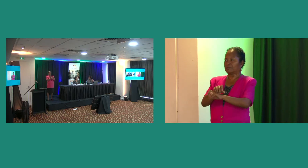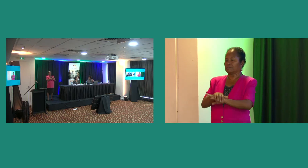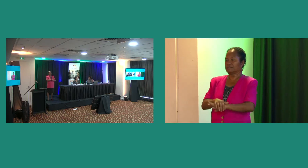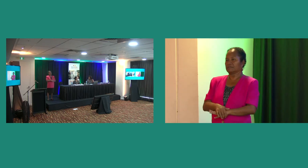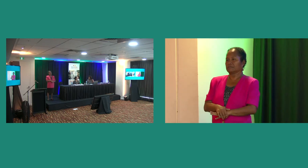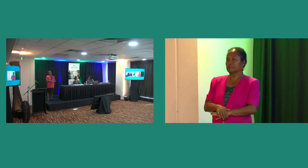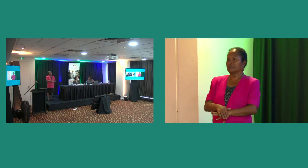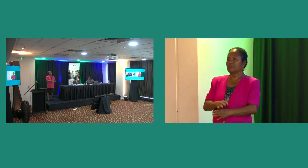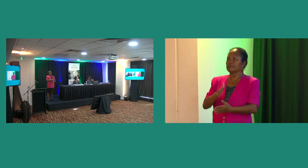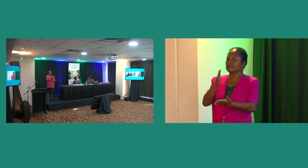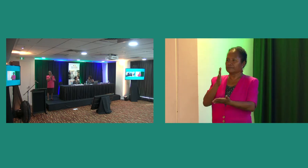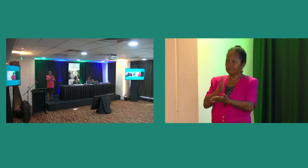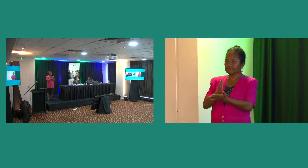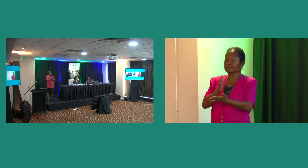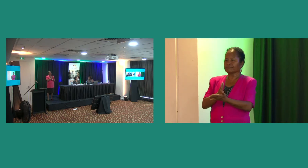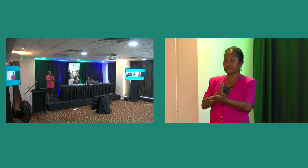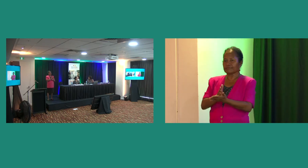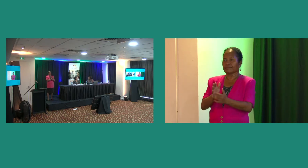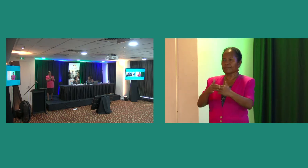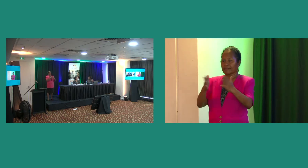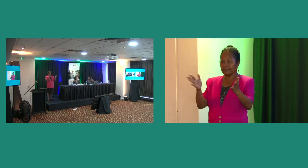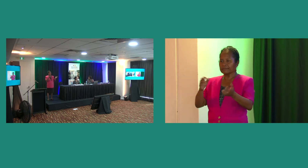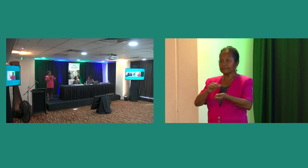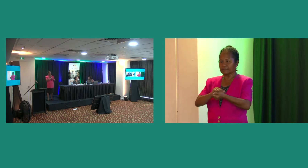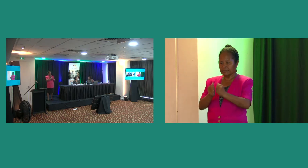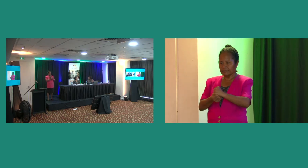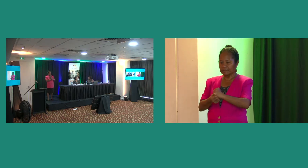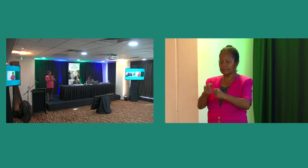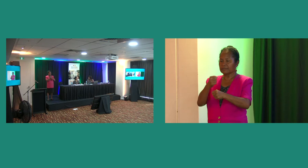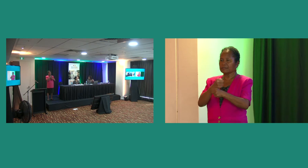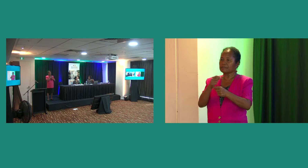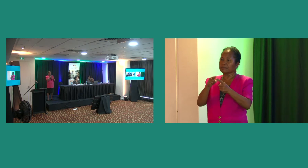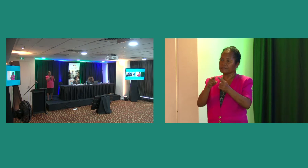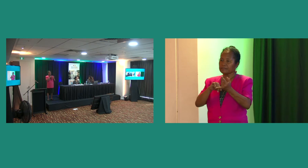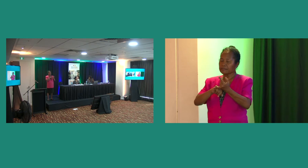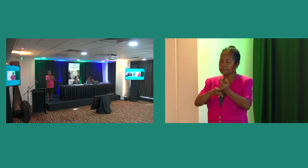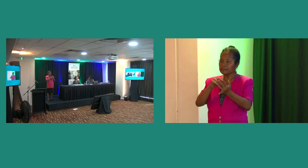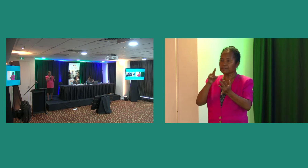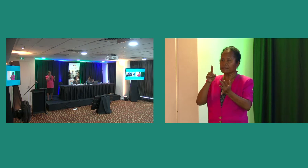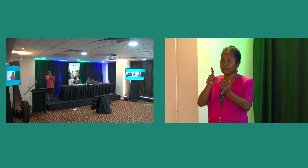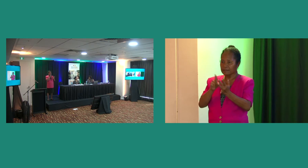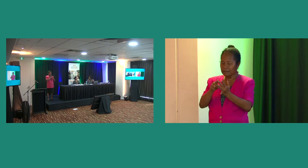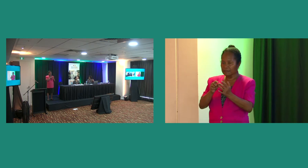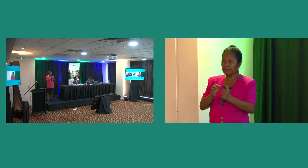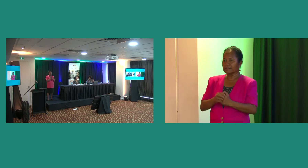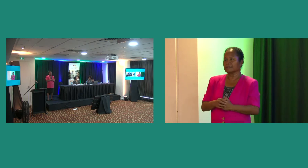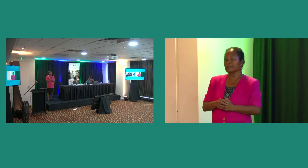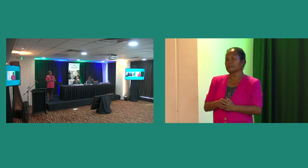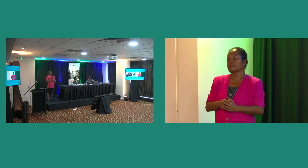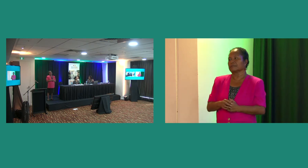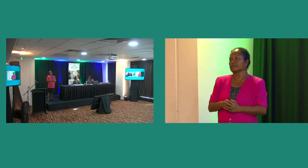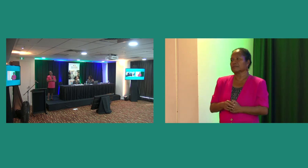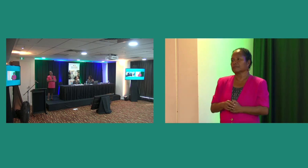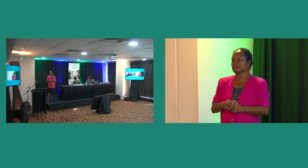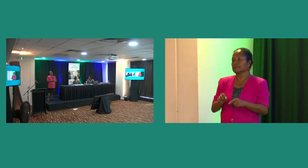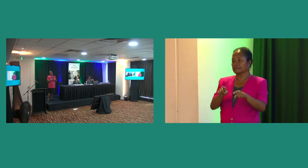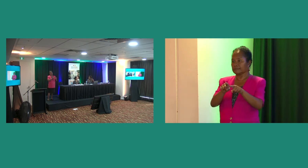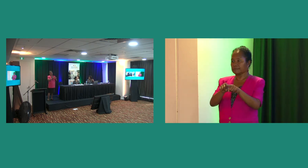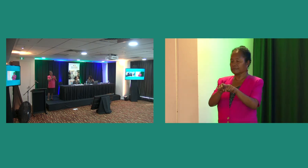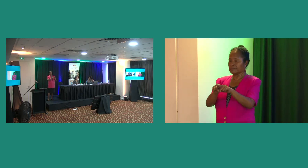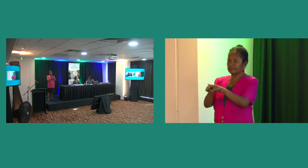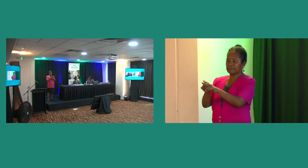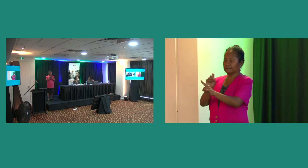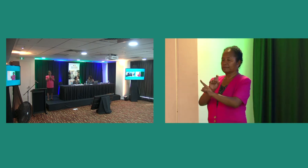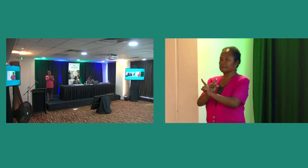really institutionalizing that GESI policy and what it means for them. You know what it practically means for that